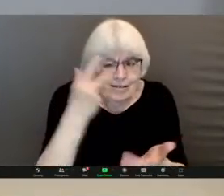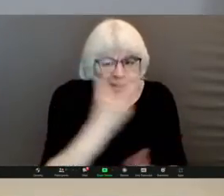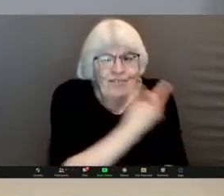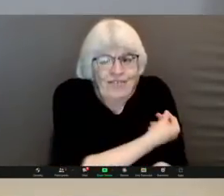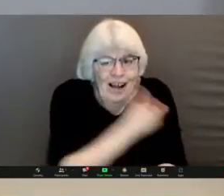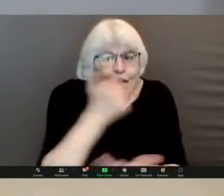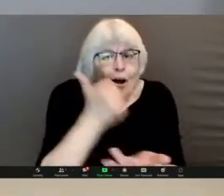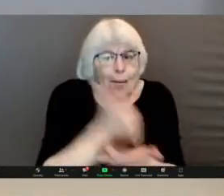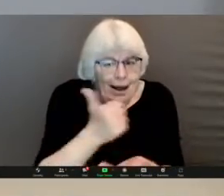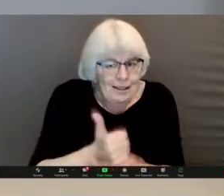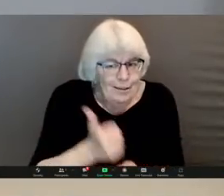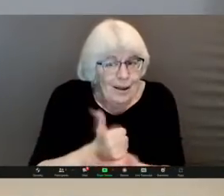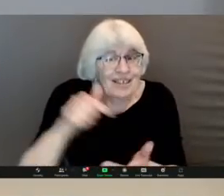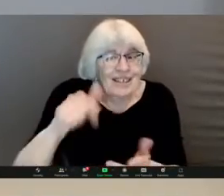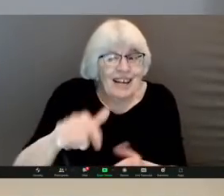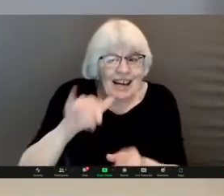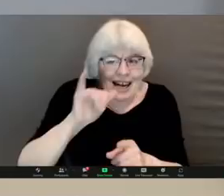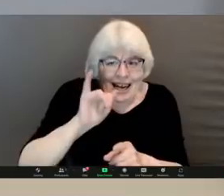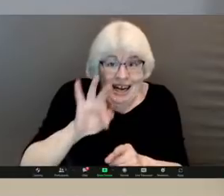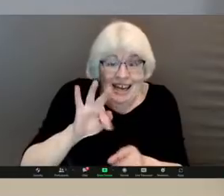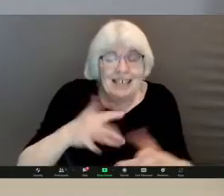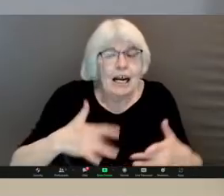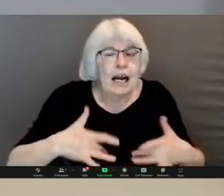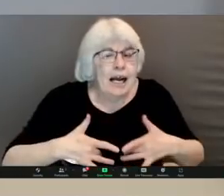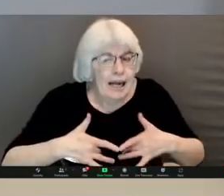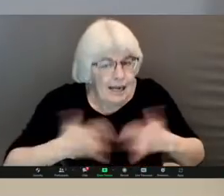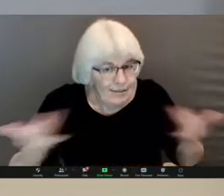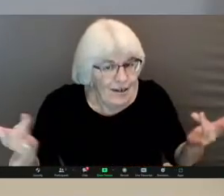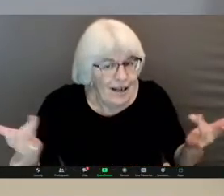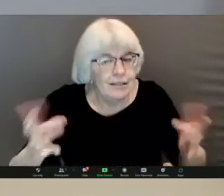organizations increase the capacity within those